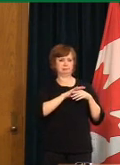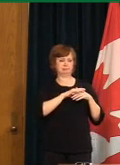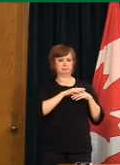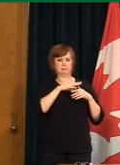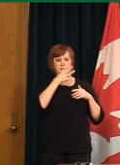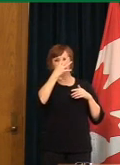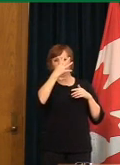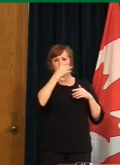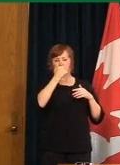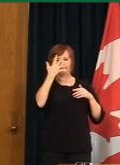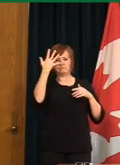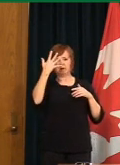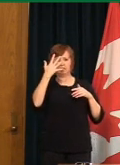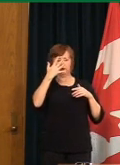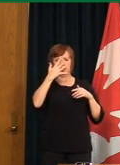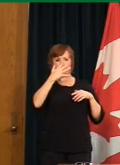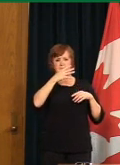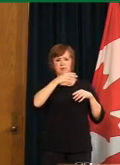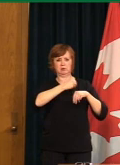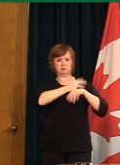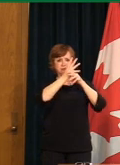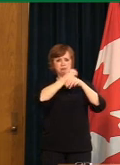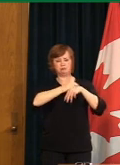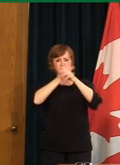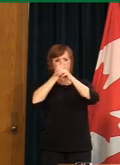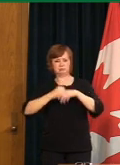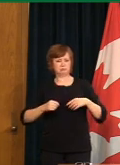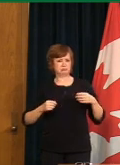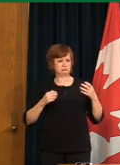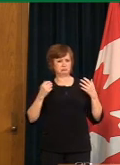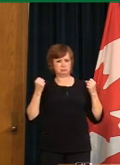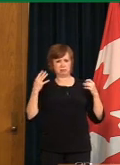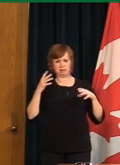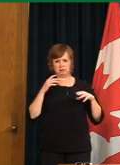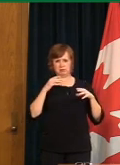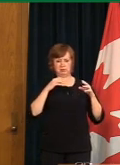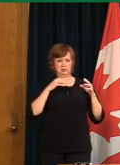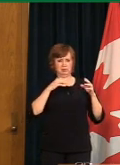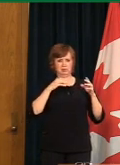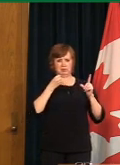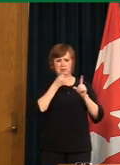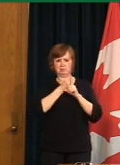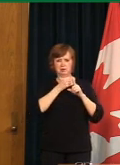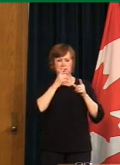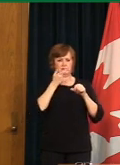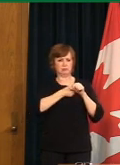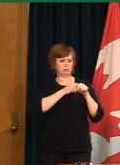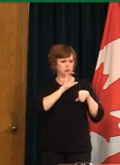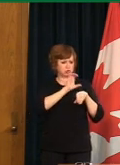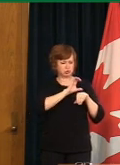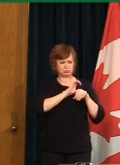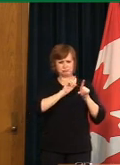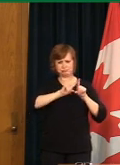they choose to worship on. So there's impacts that go far beyond just athletics and even just